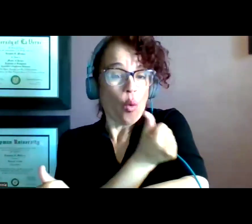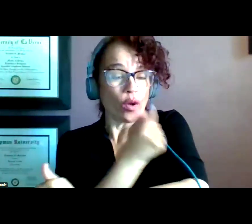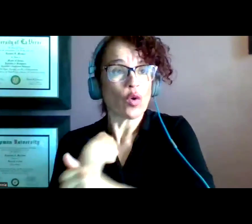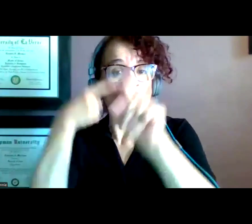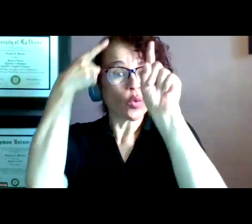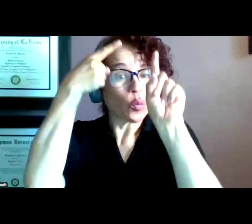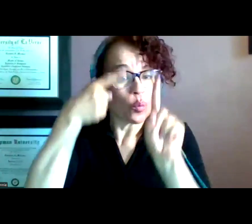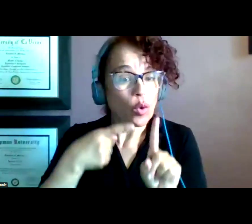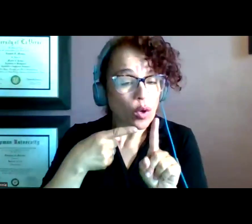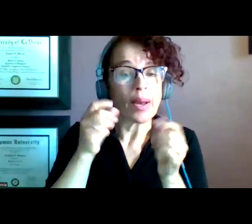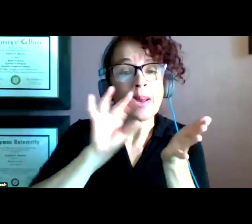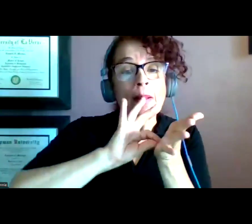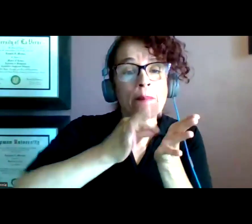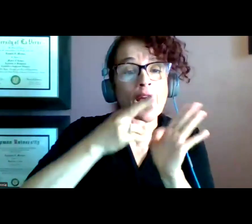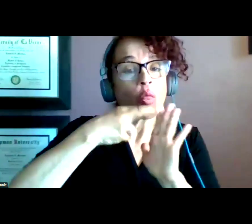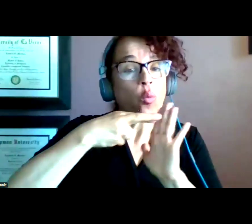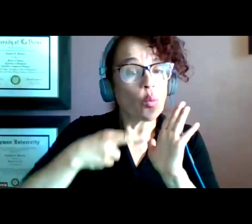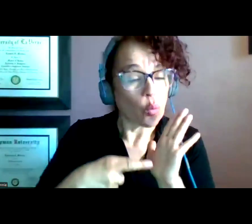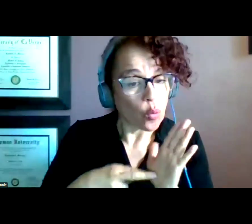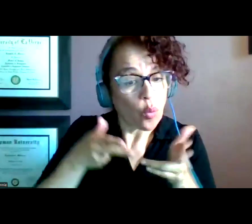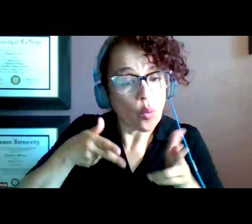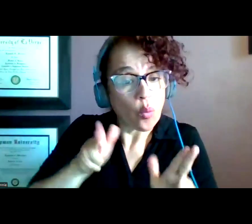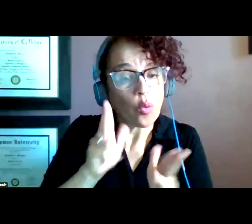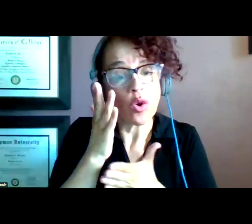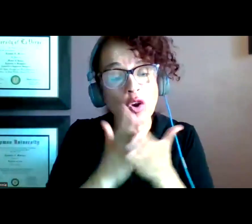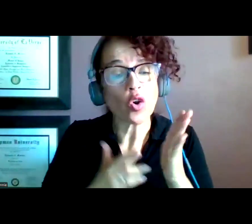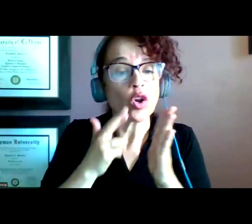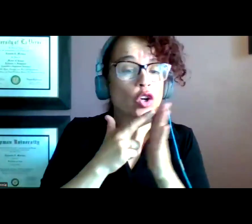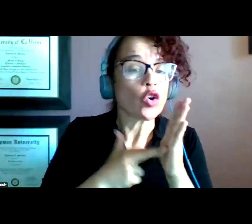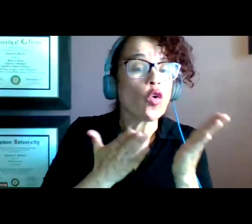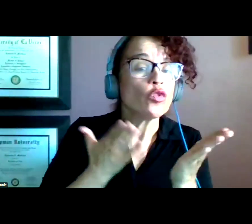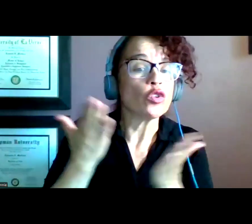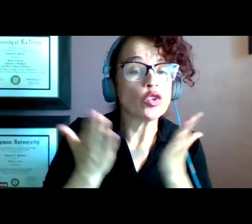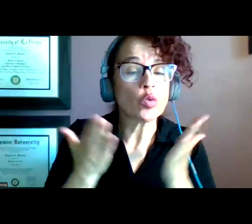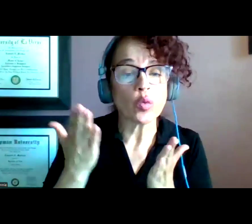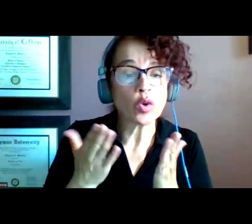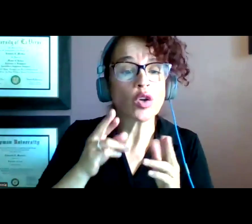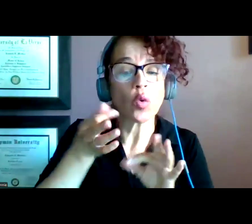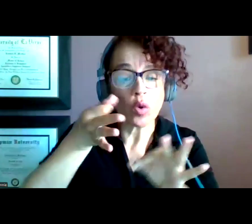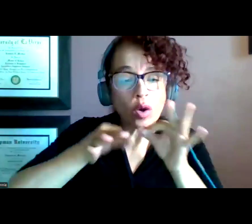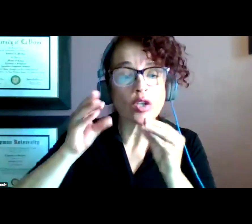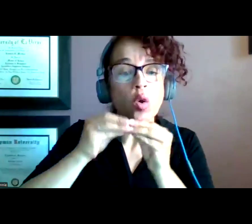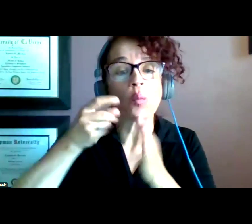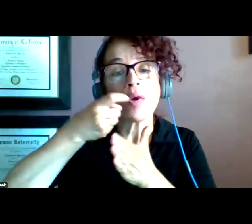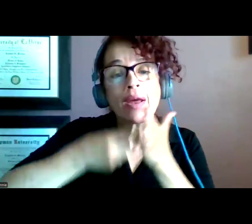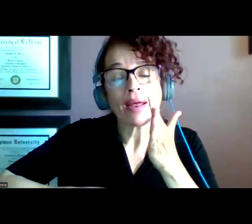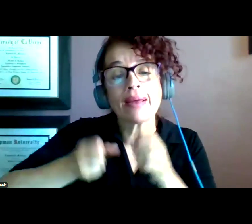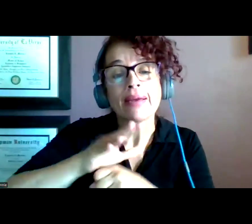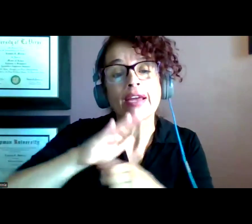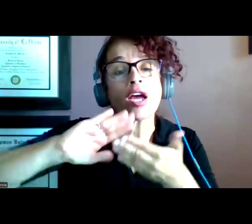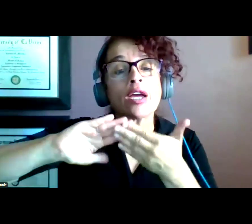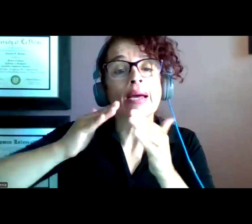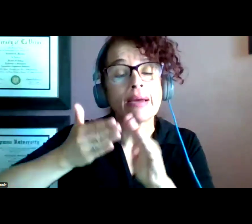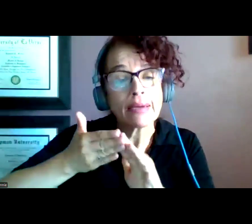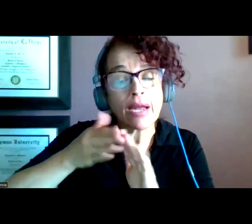propose these is that Medicaid rules allow certain regular services to be replaced with more cost-effective